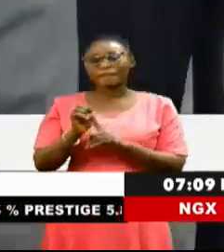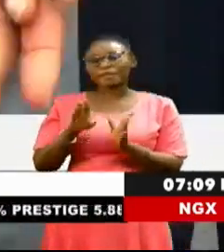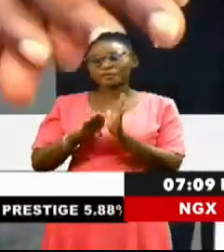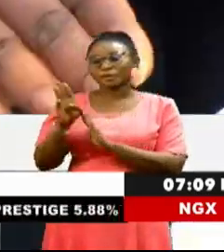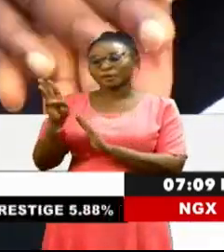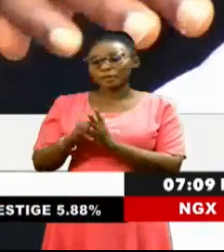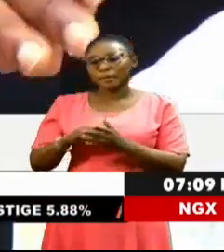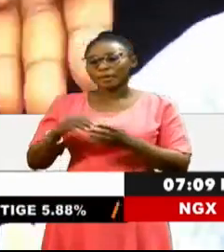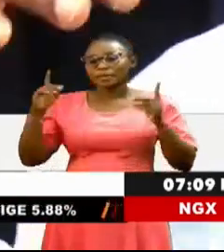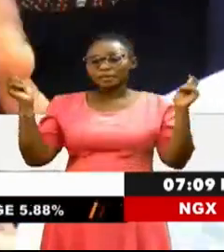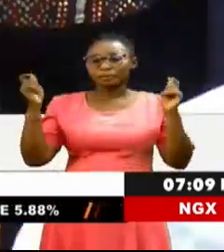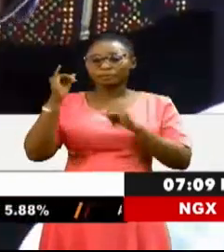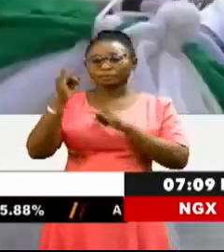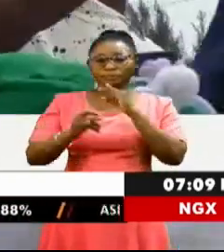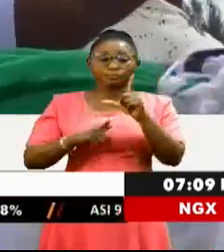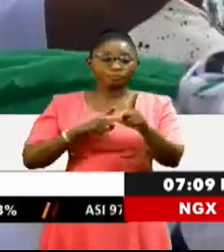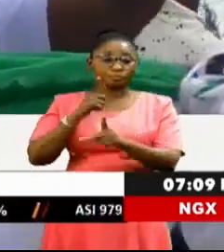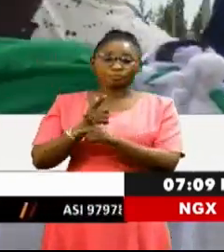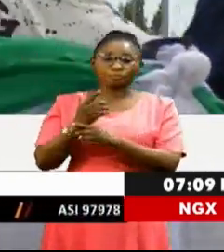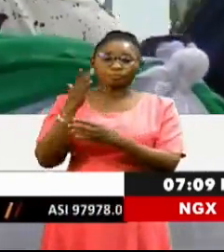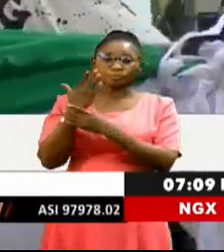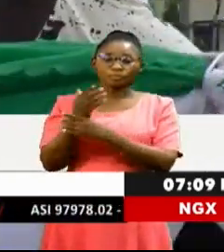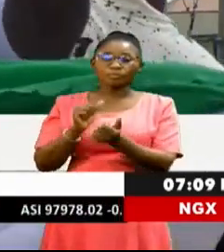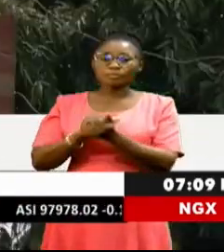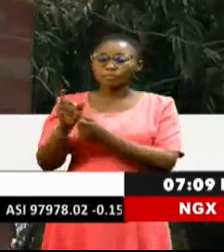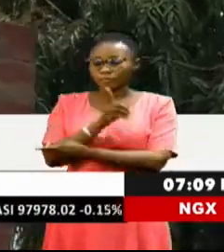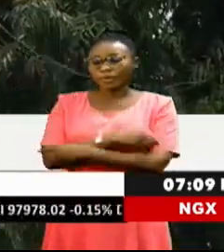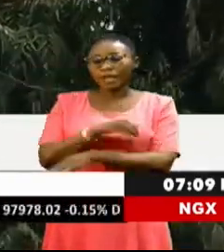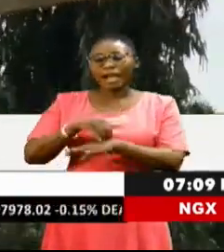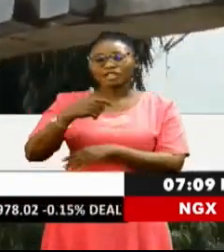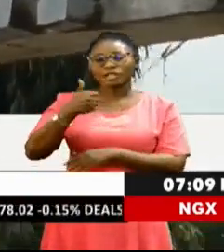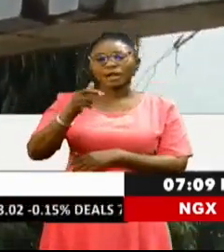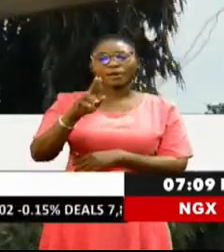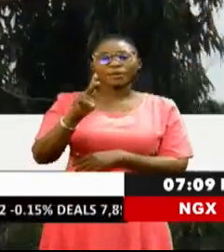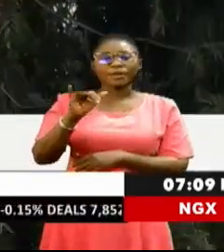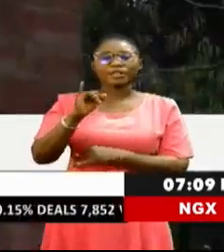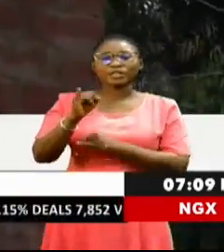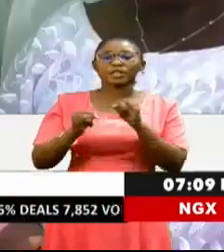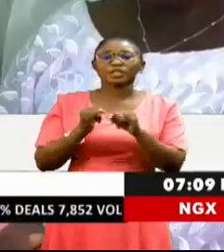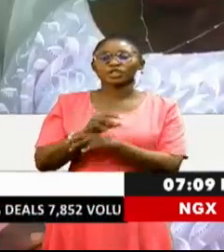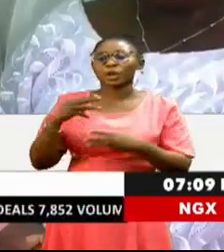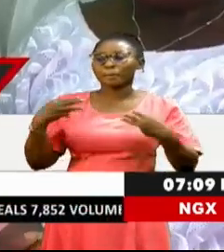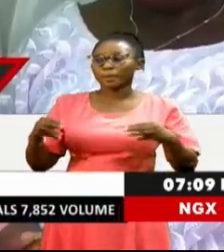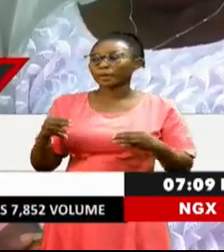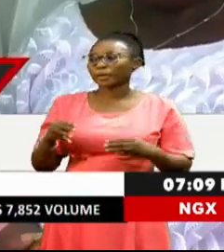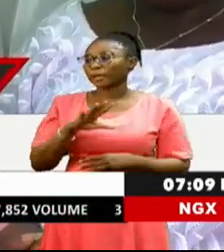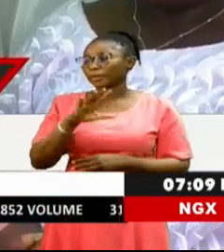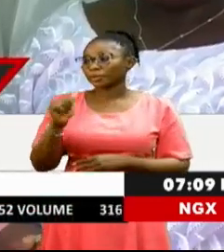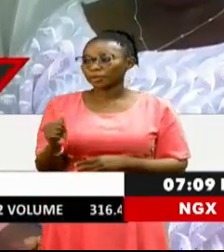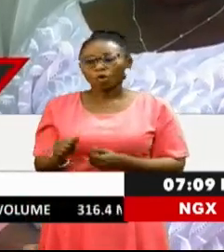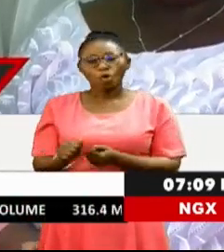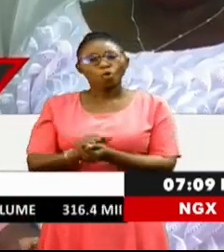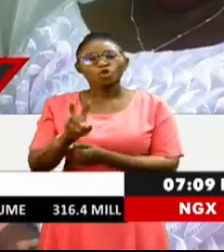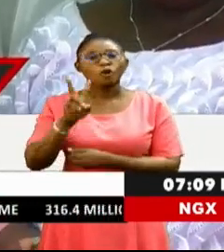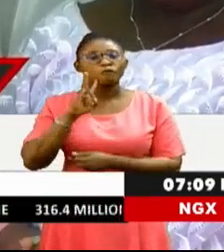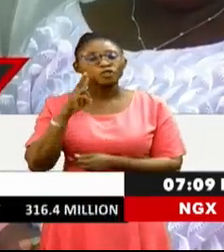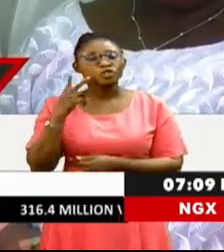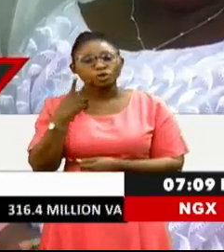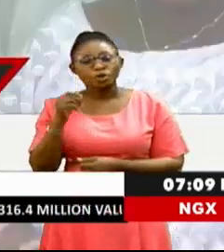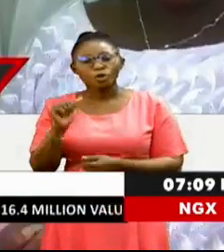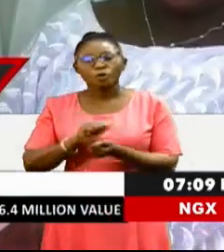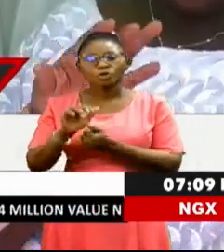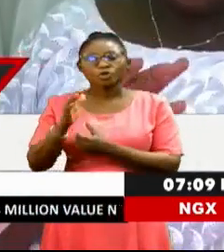partners commemorate Global Hand Washing Day at the Gariki International Market, Abuja. Wash your vegetable, wash your